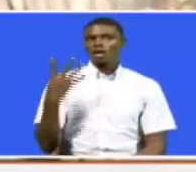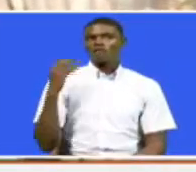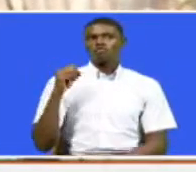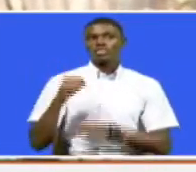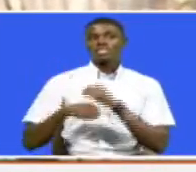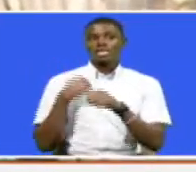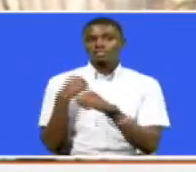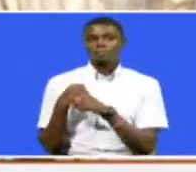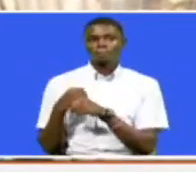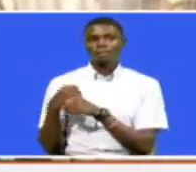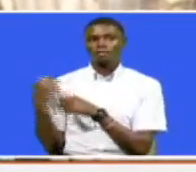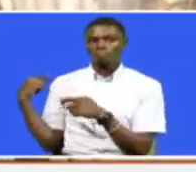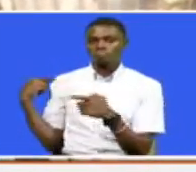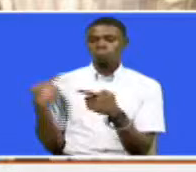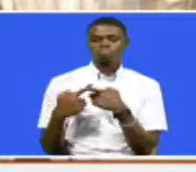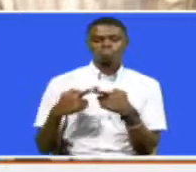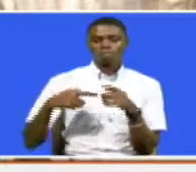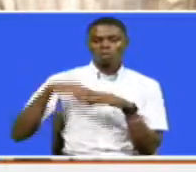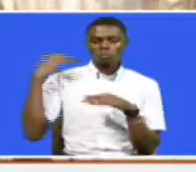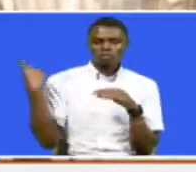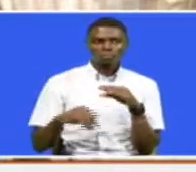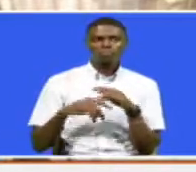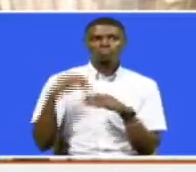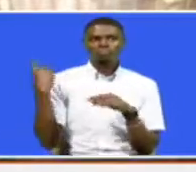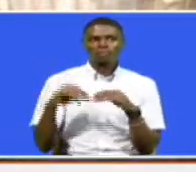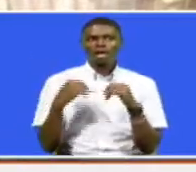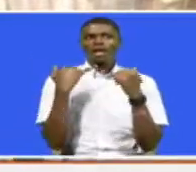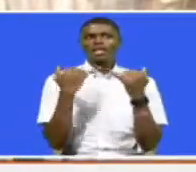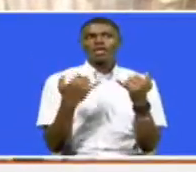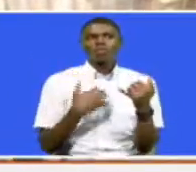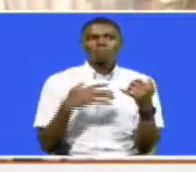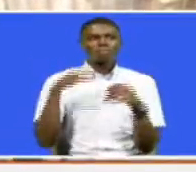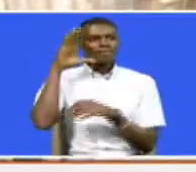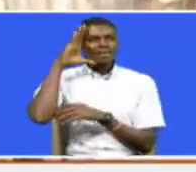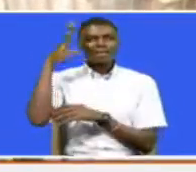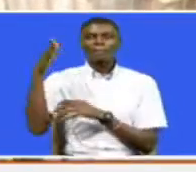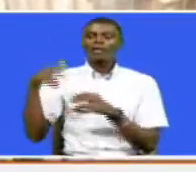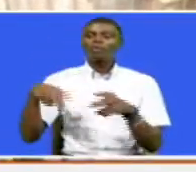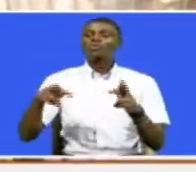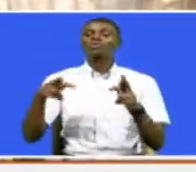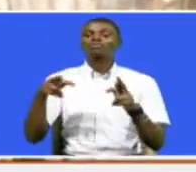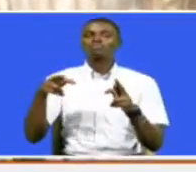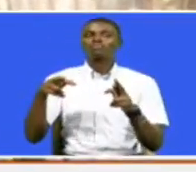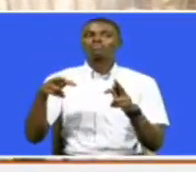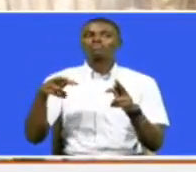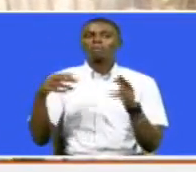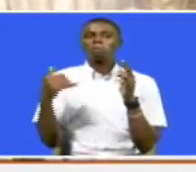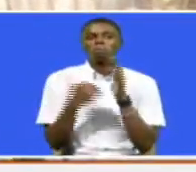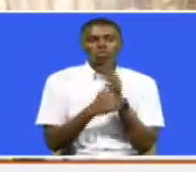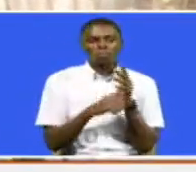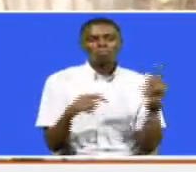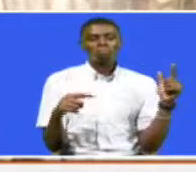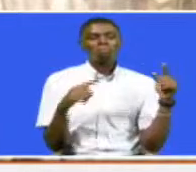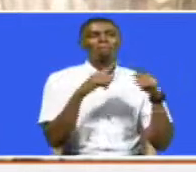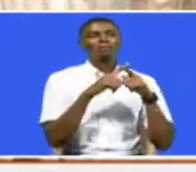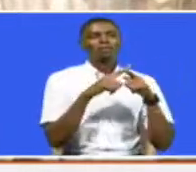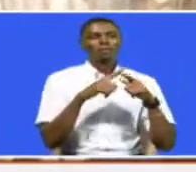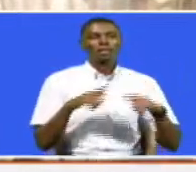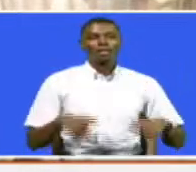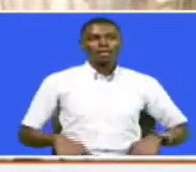years, kuchapo viboko. Sasa mi nalala pale barabarani, tabu, maisha